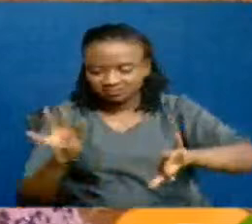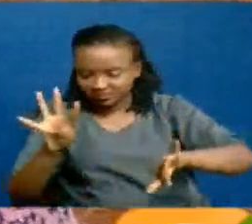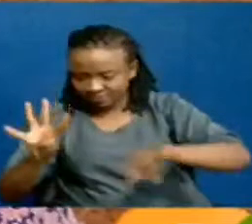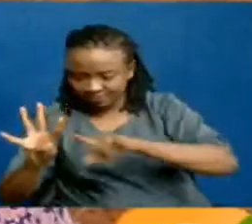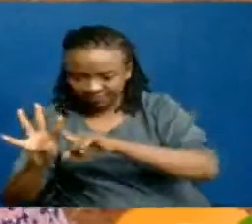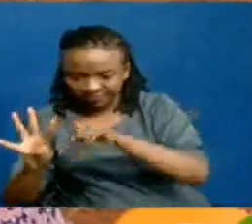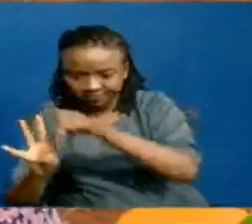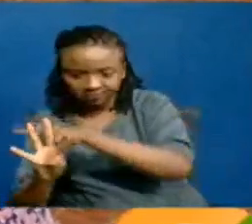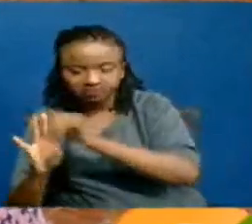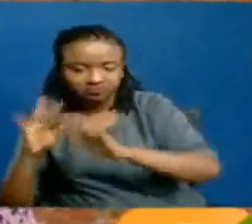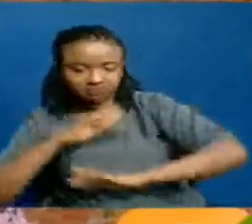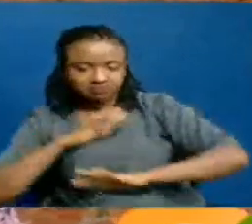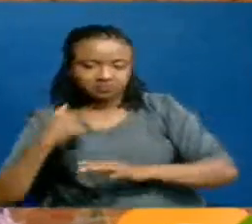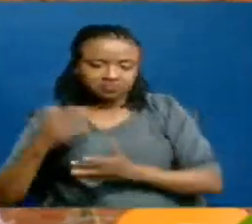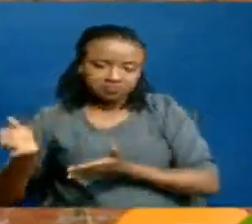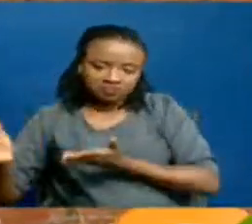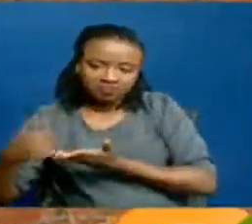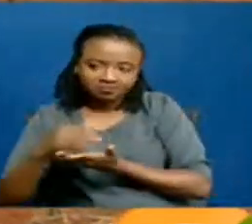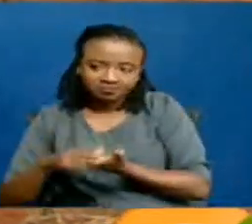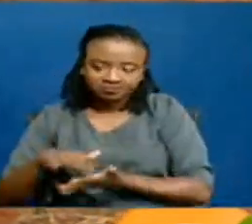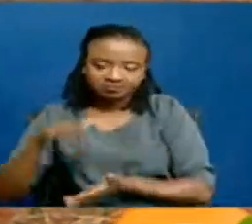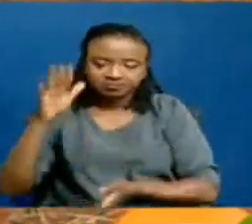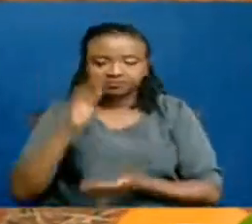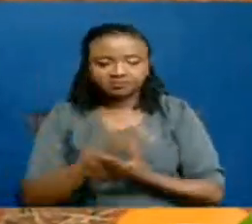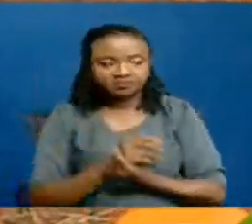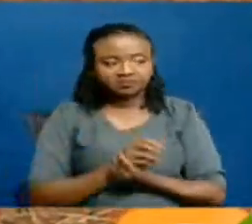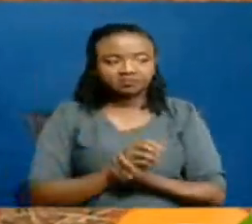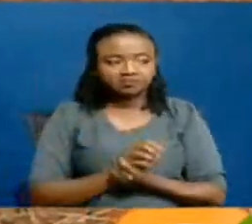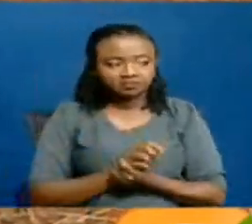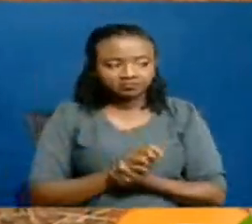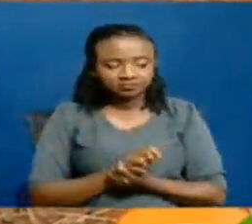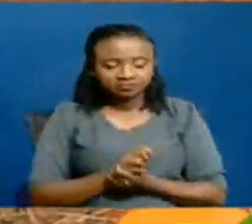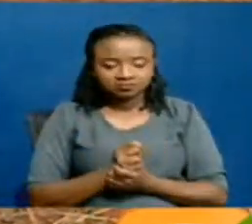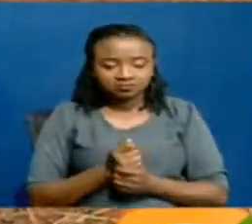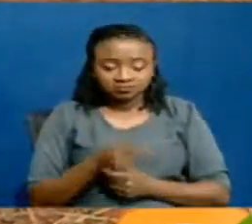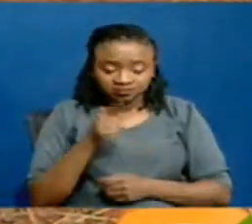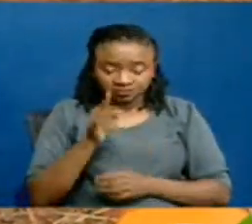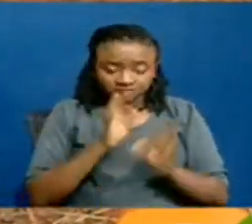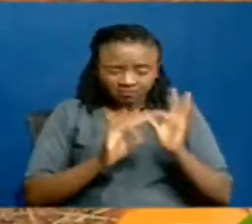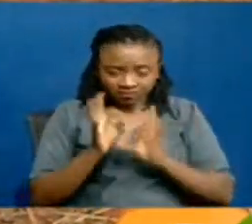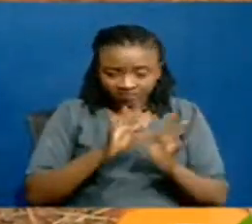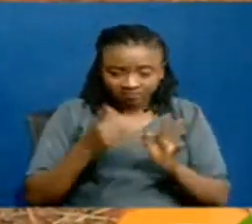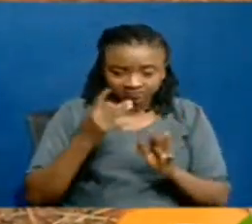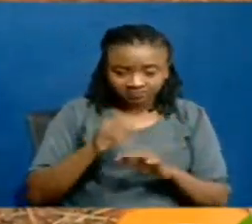Hii nini regenerative agriculture. Tangu tuyanze,